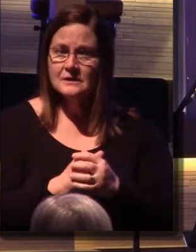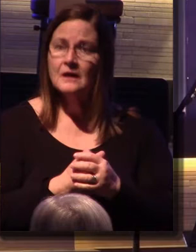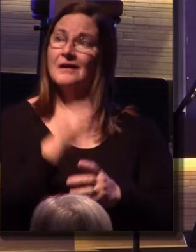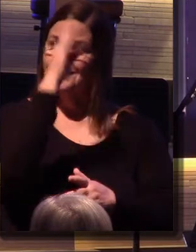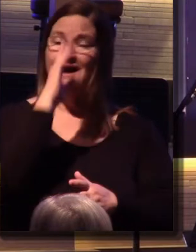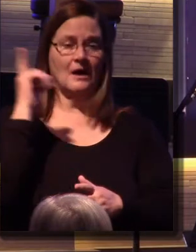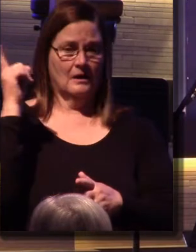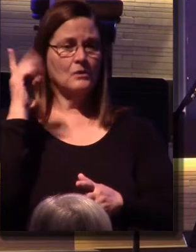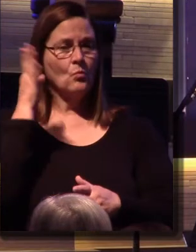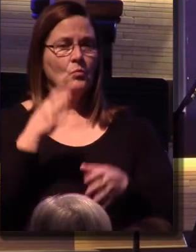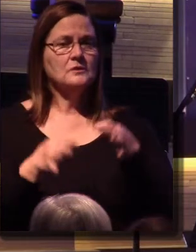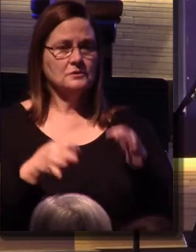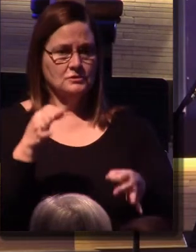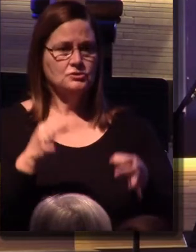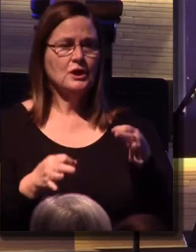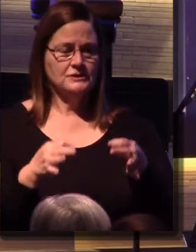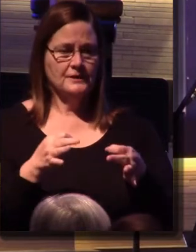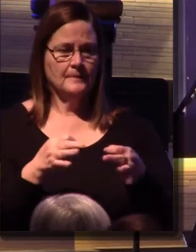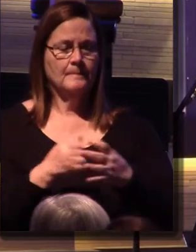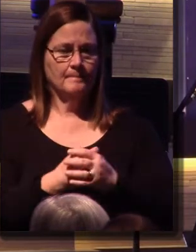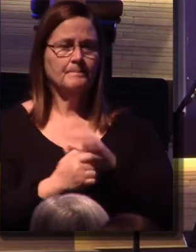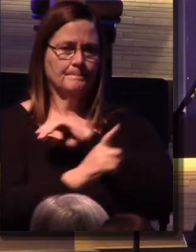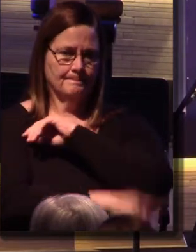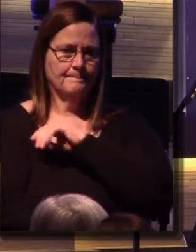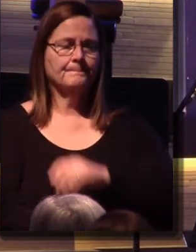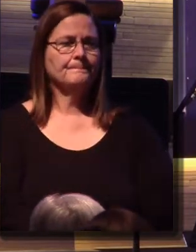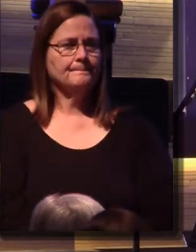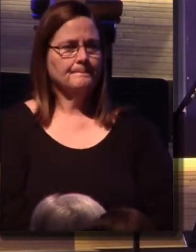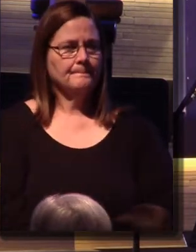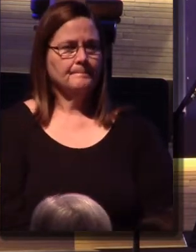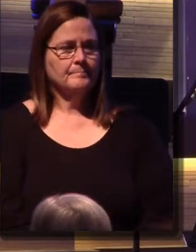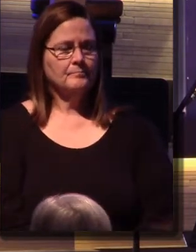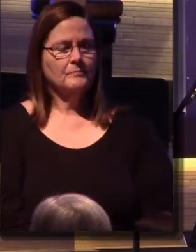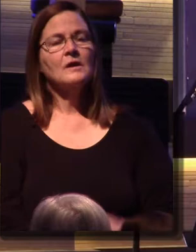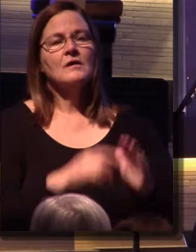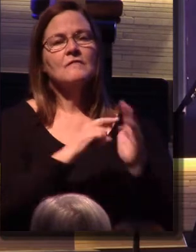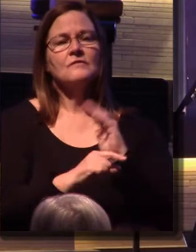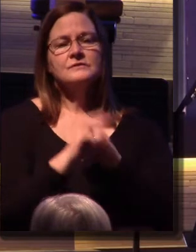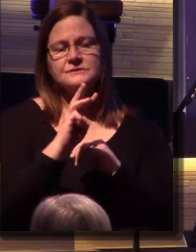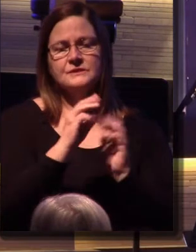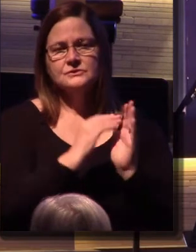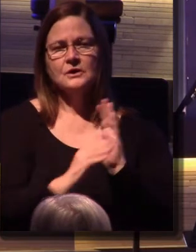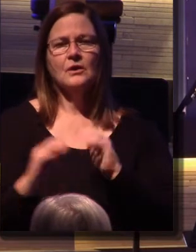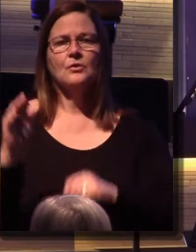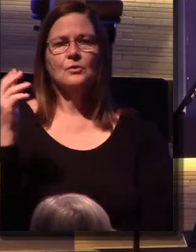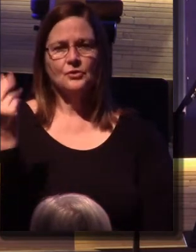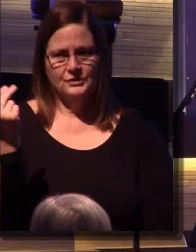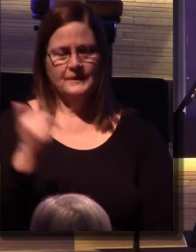they are judged ultimately by God himself. then in verses 6 through